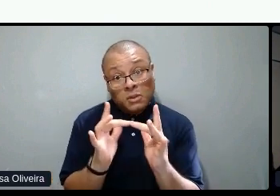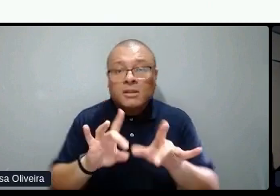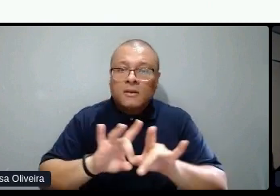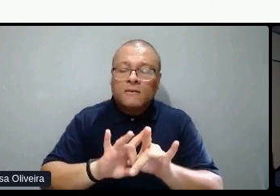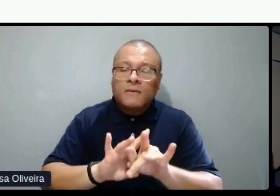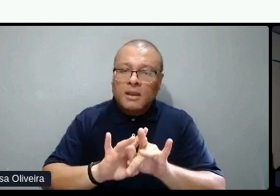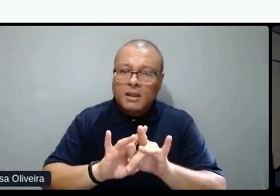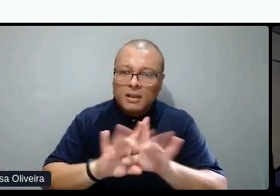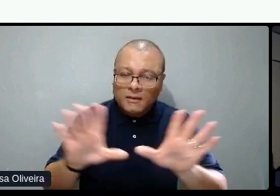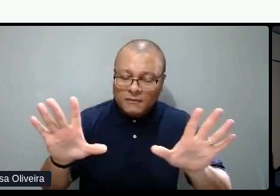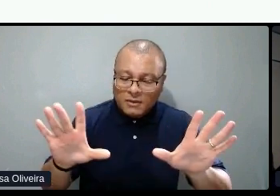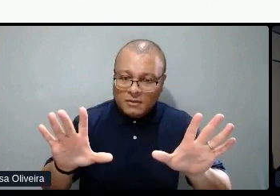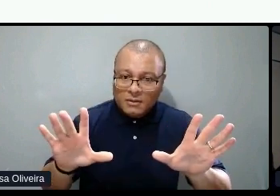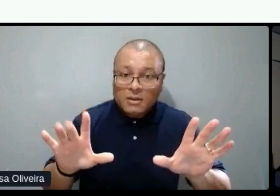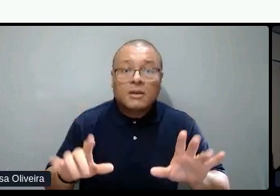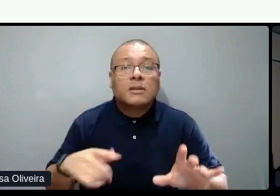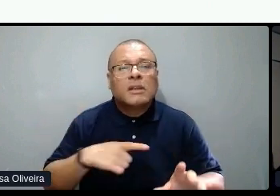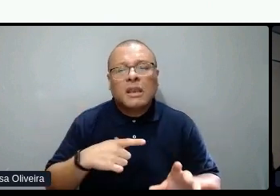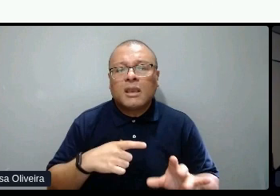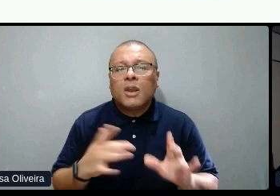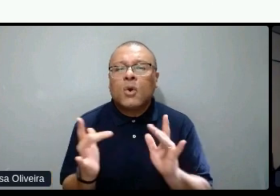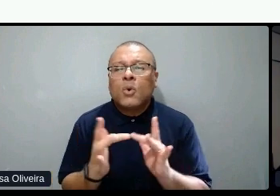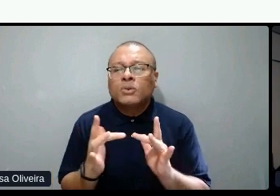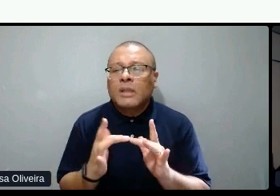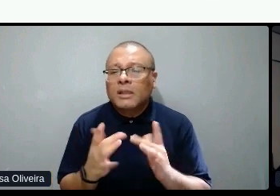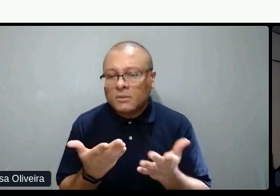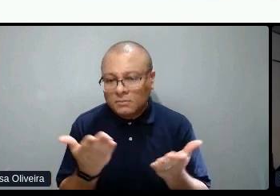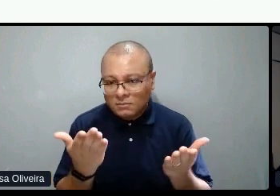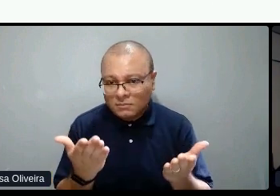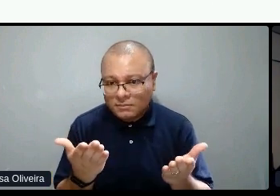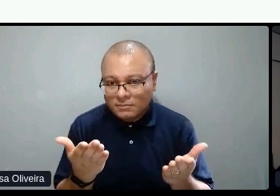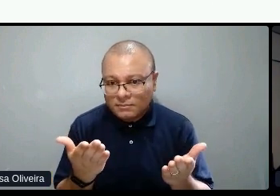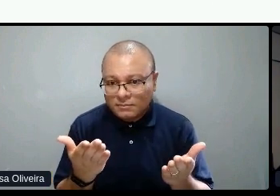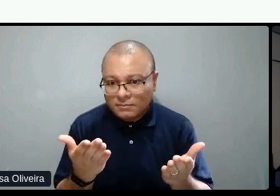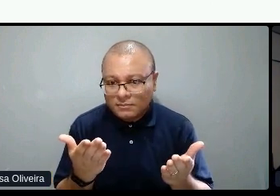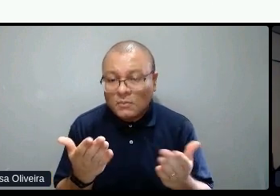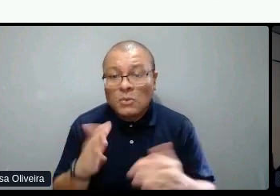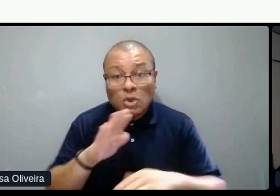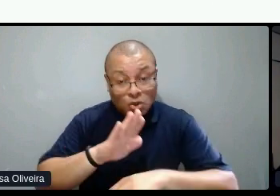And there are links to the stuff that that I've been talking about as well.